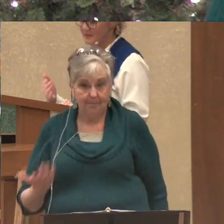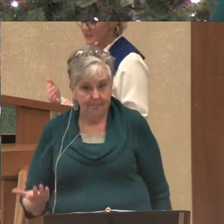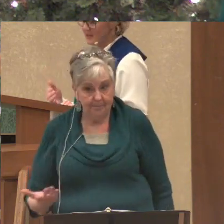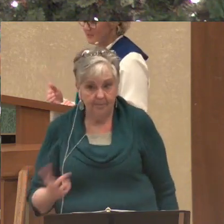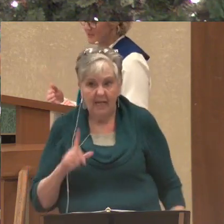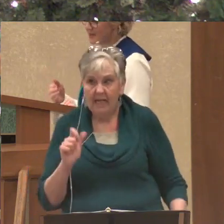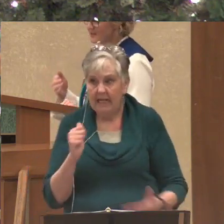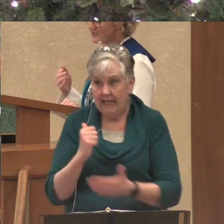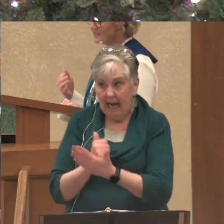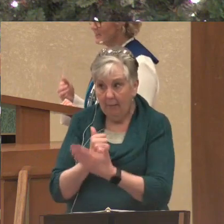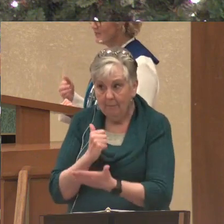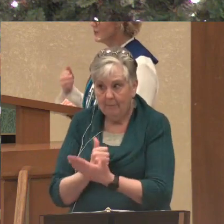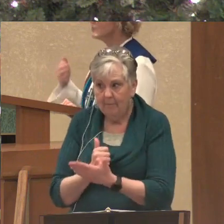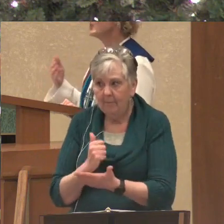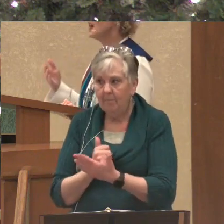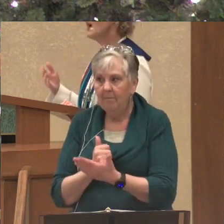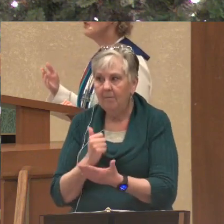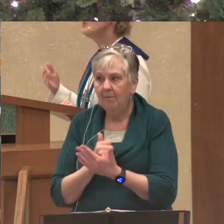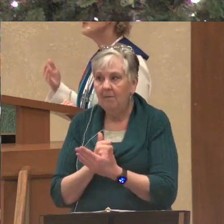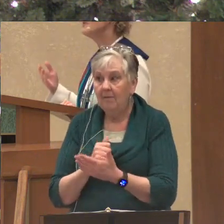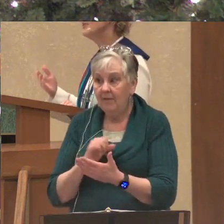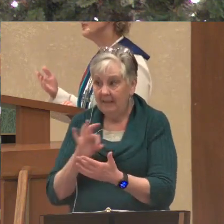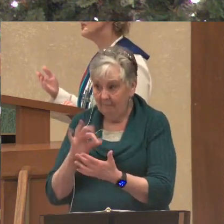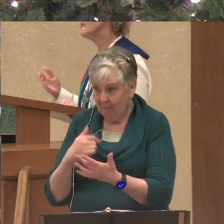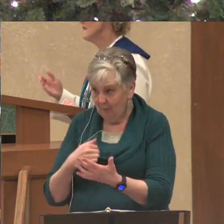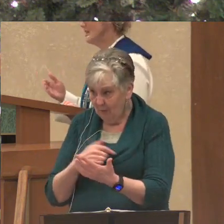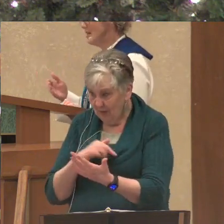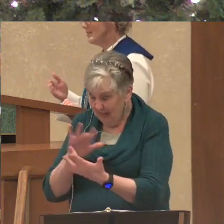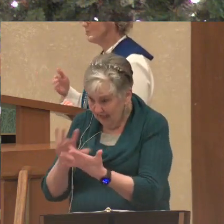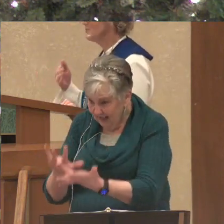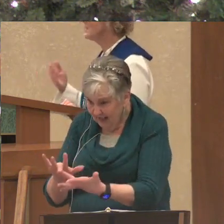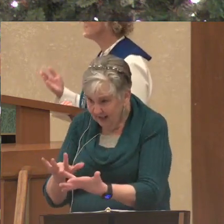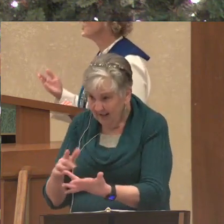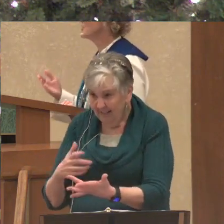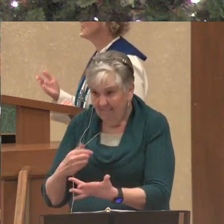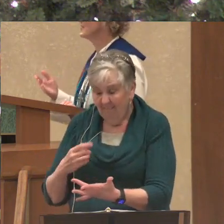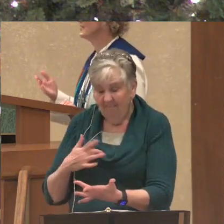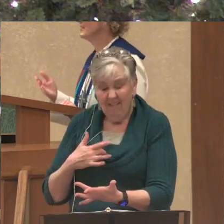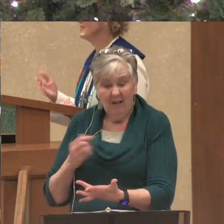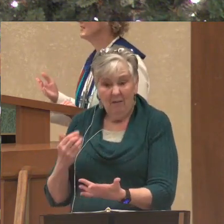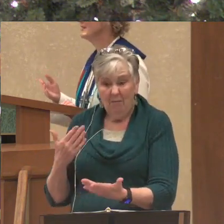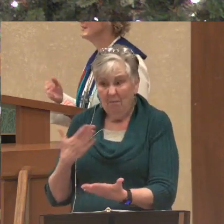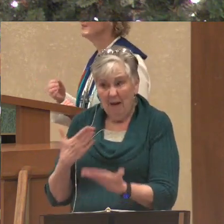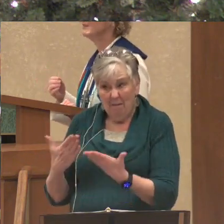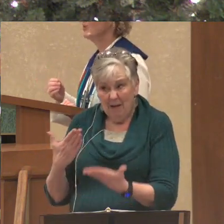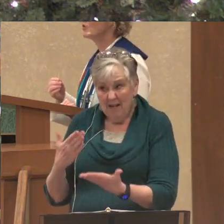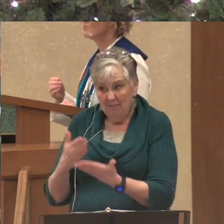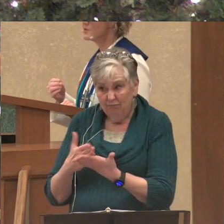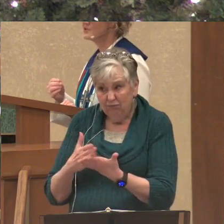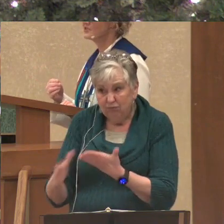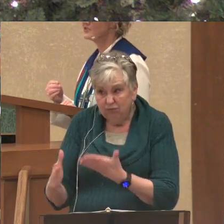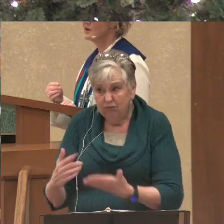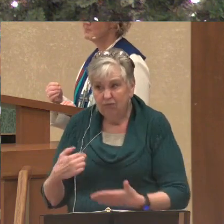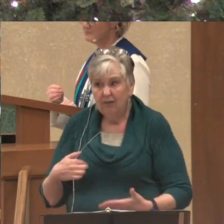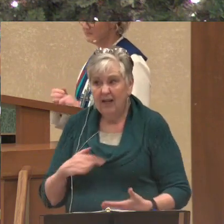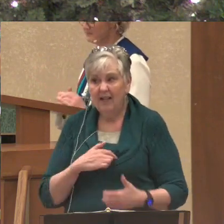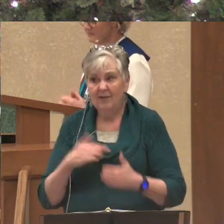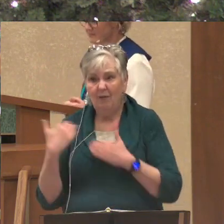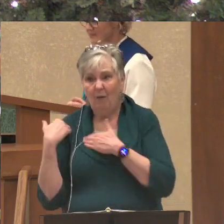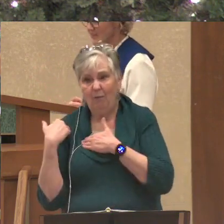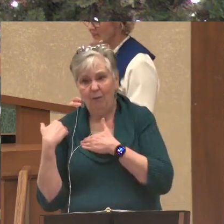help, because if we reach out, we fear that we might be rejected or